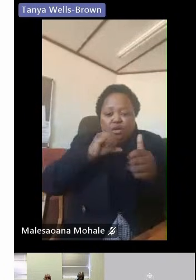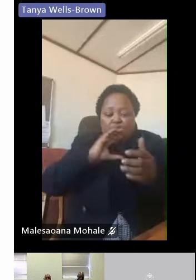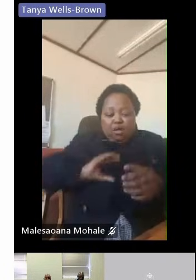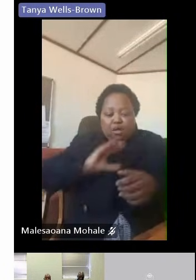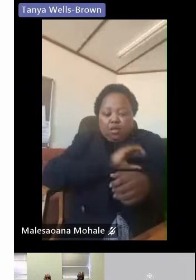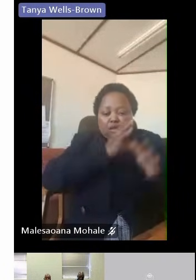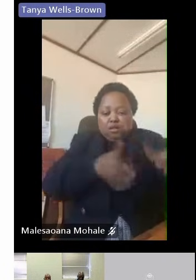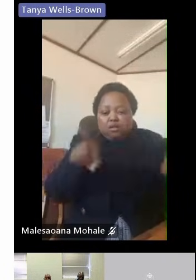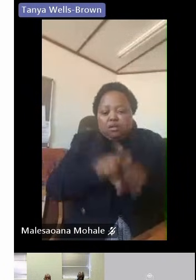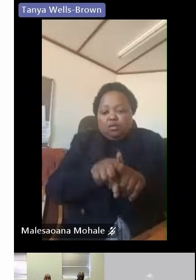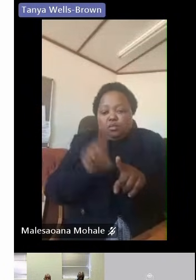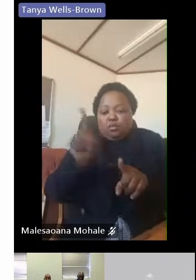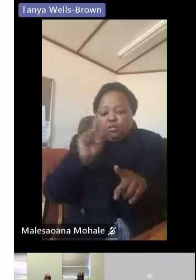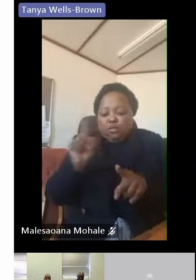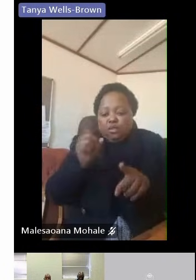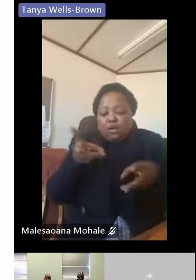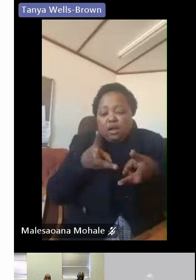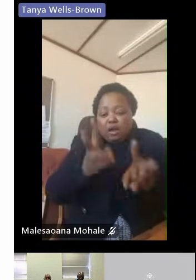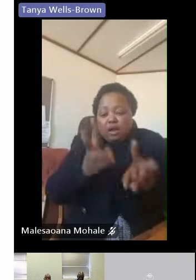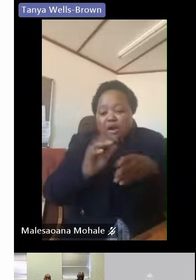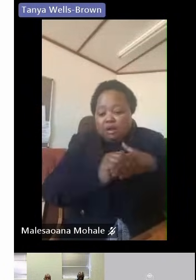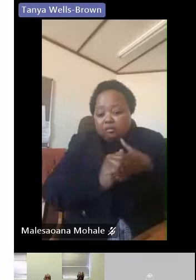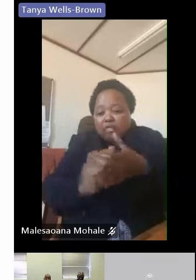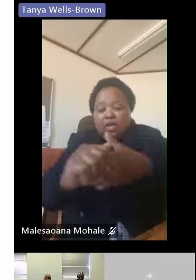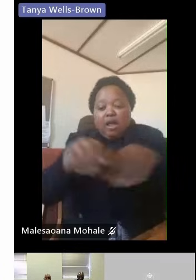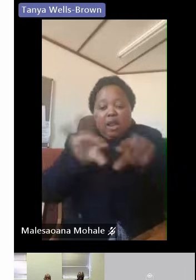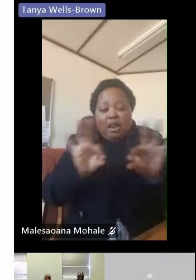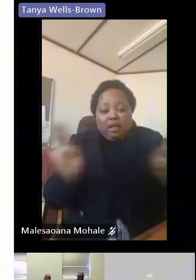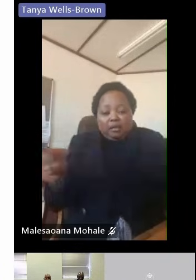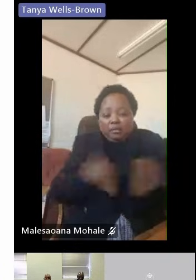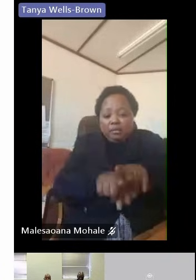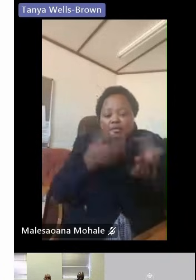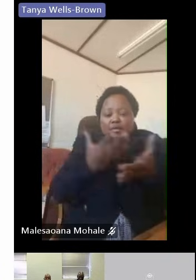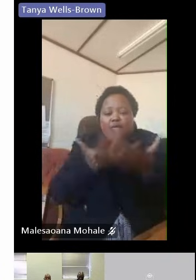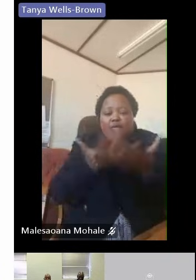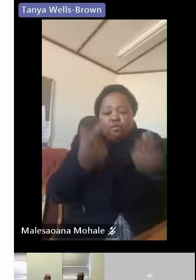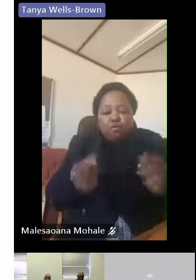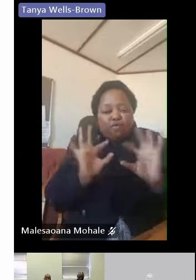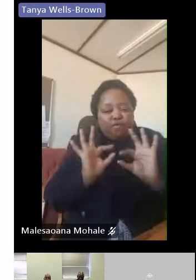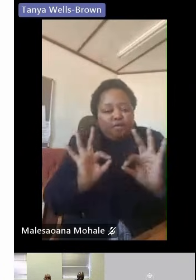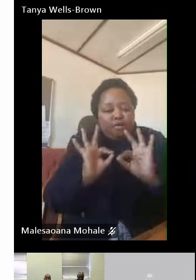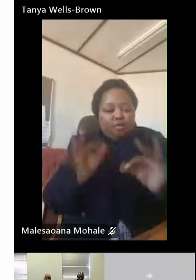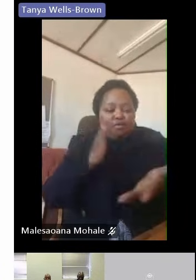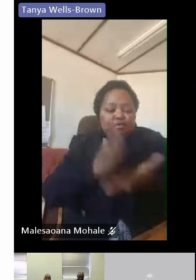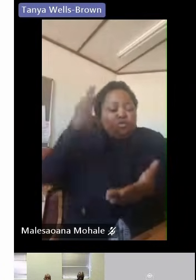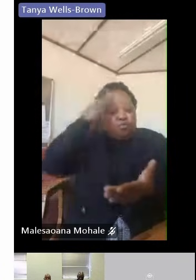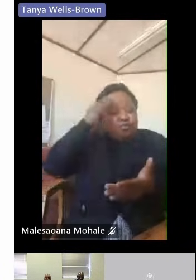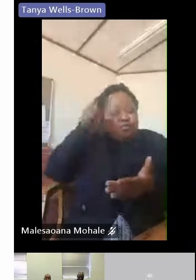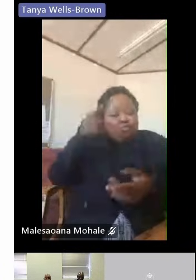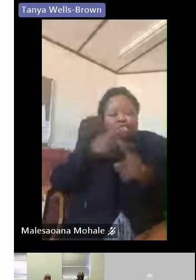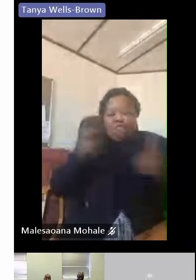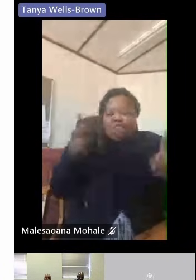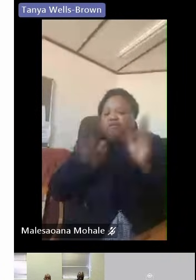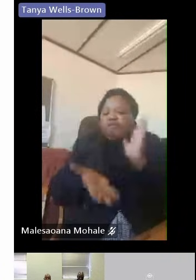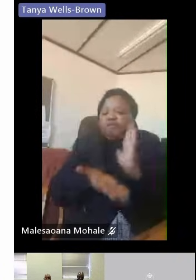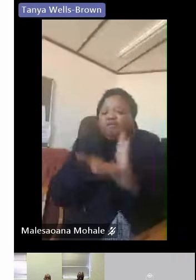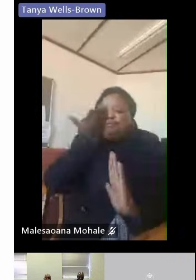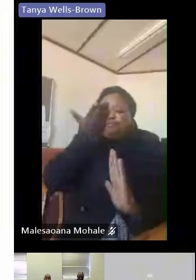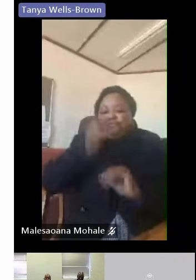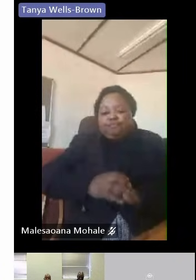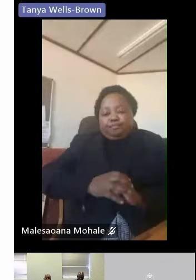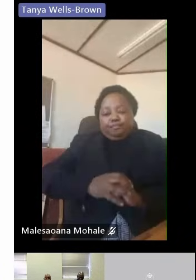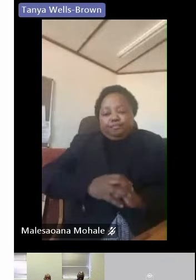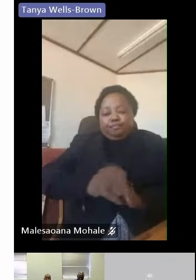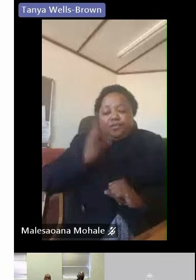been done extremely well. So that knowledge was really quite high. Where there were breakdowns